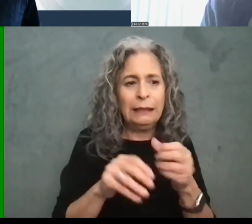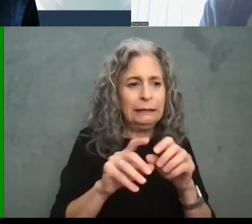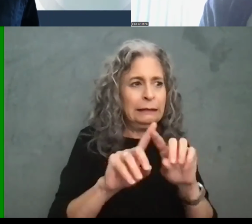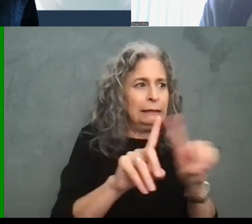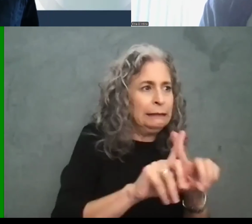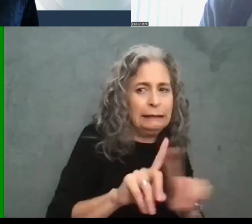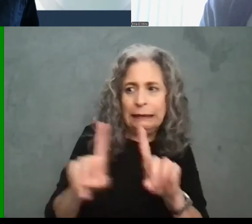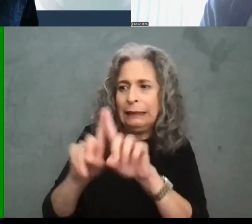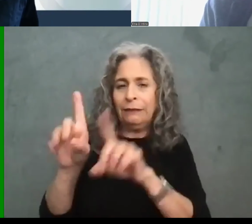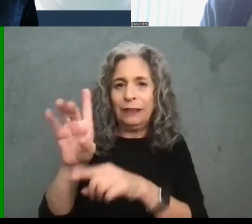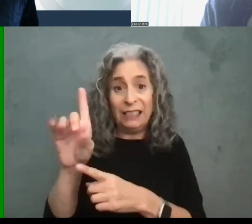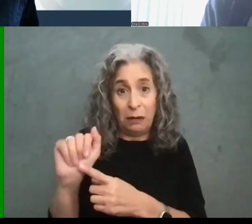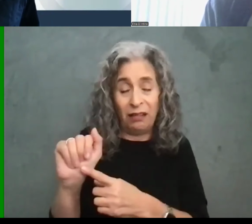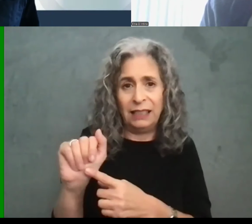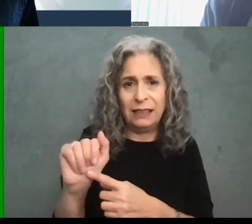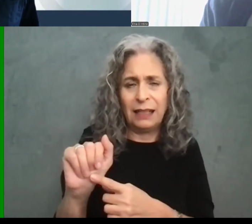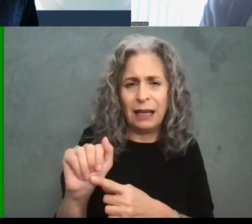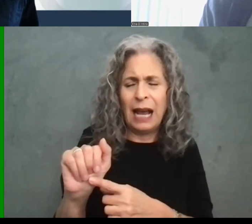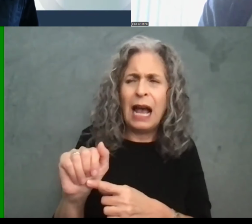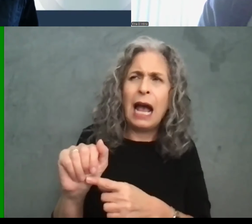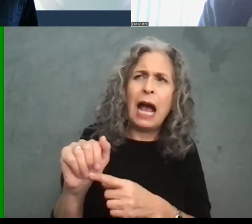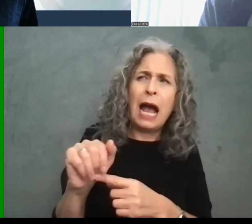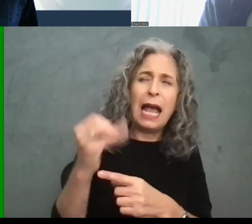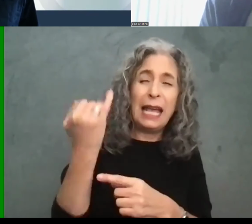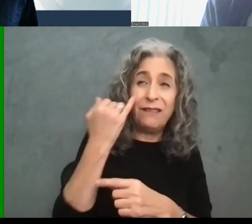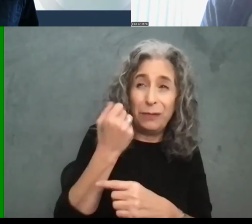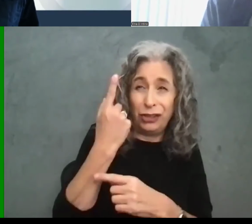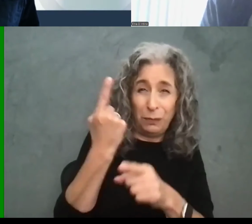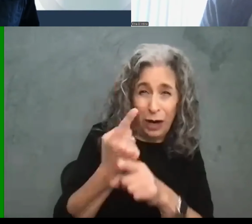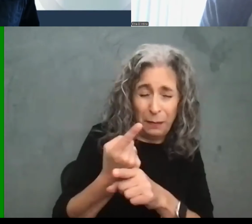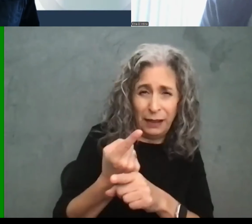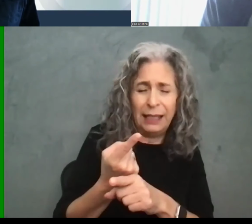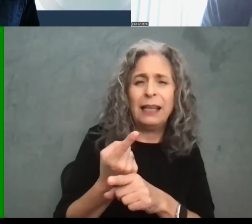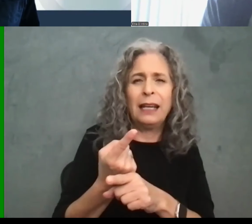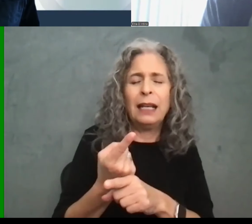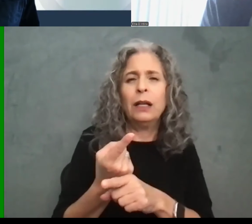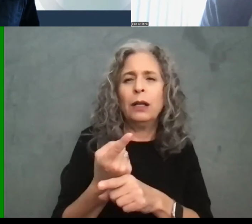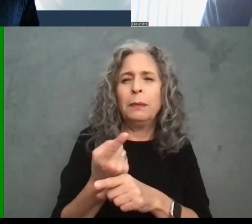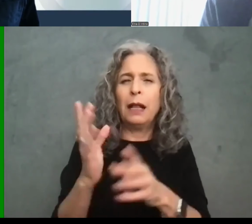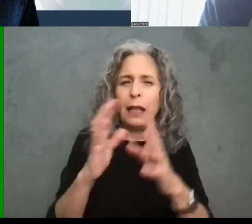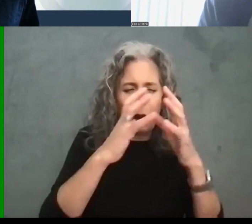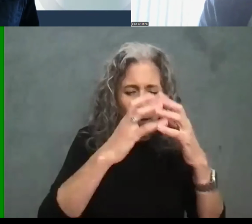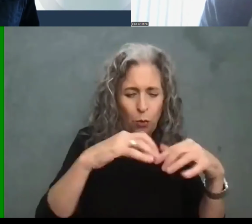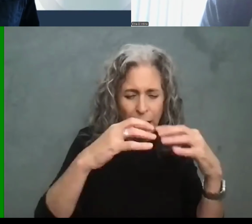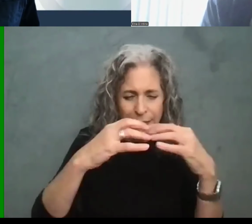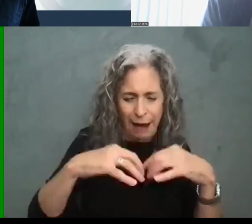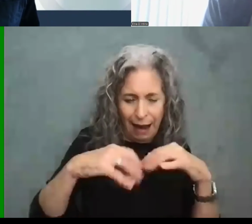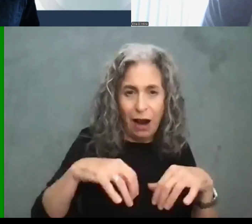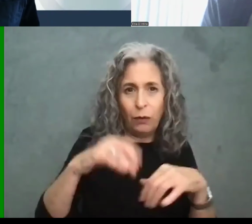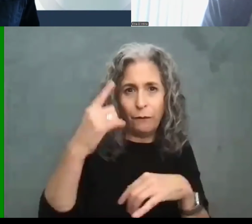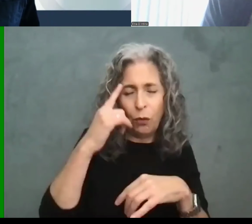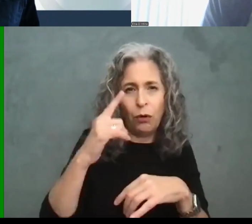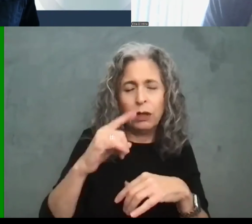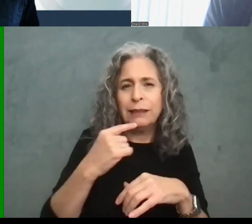disabilities, I think what I heard is that there would also be kind of a breakdown to sort of say